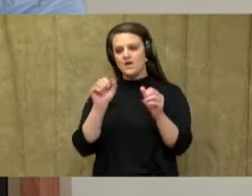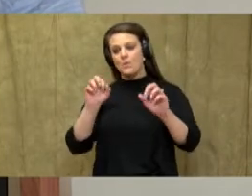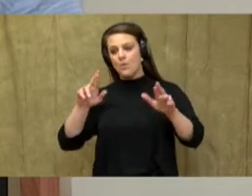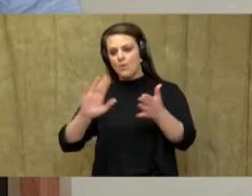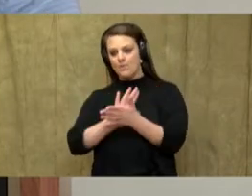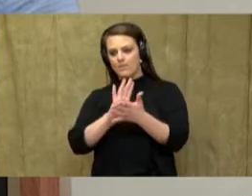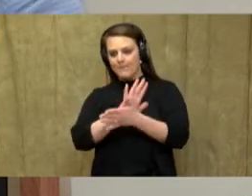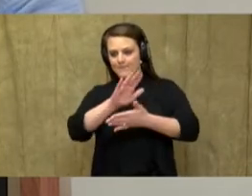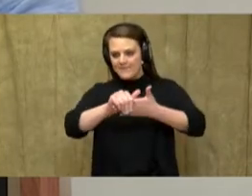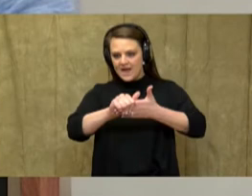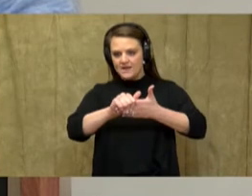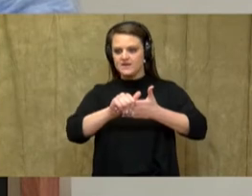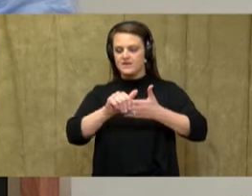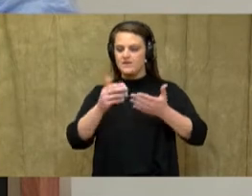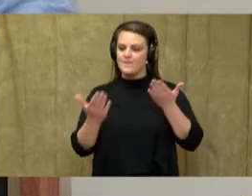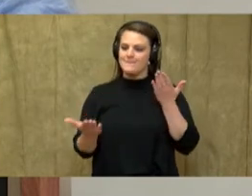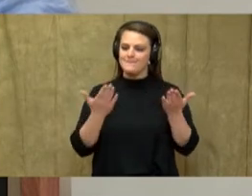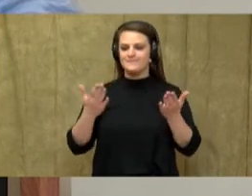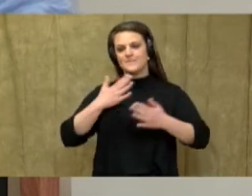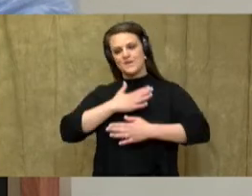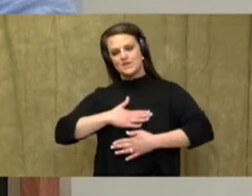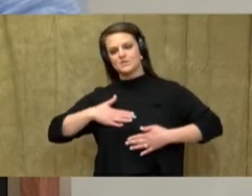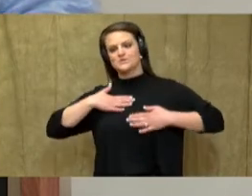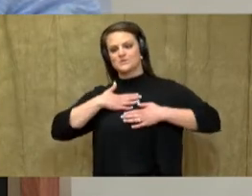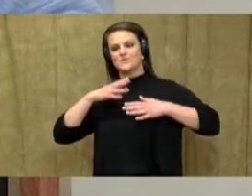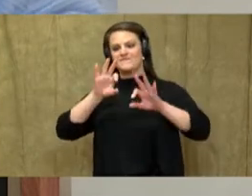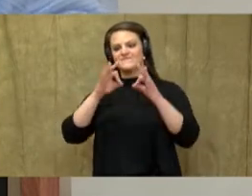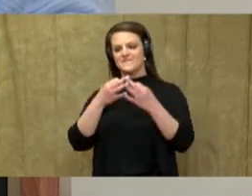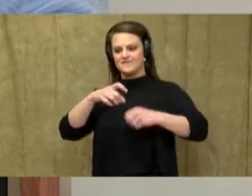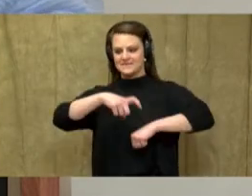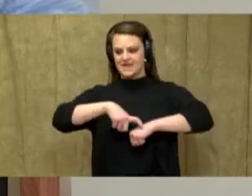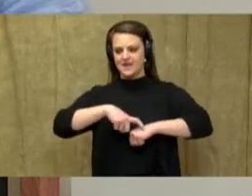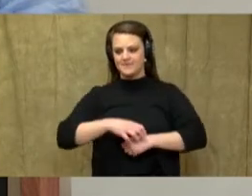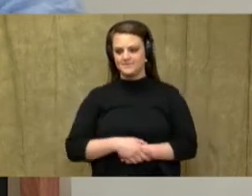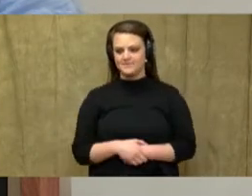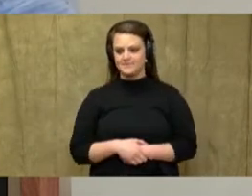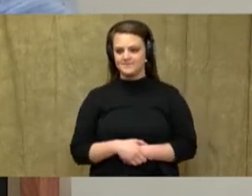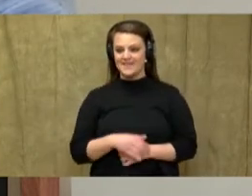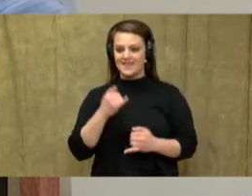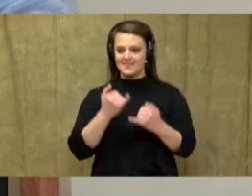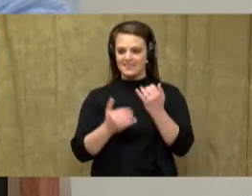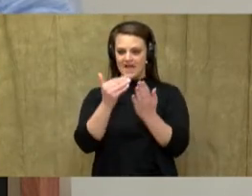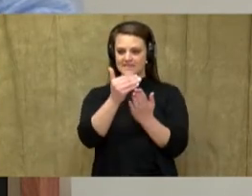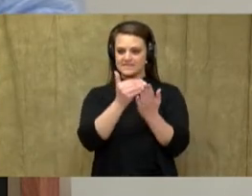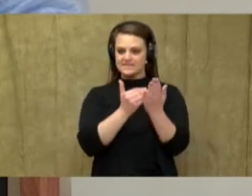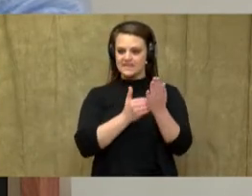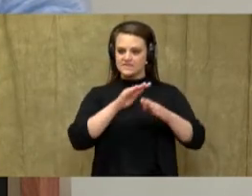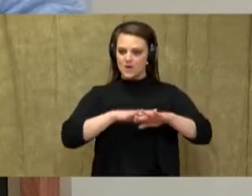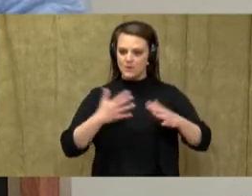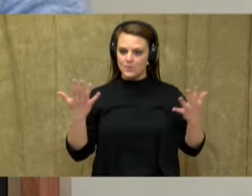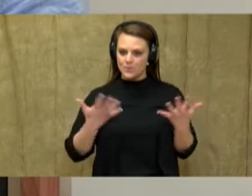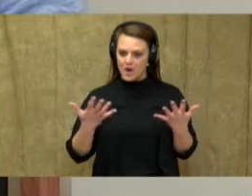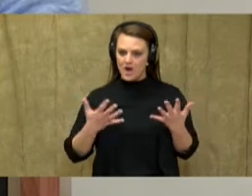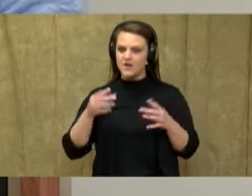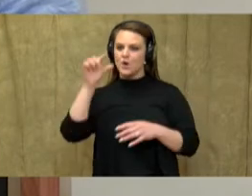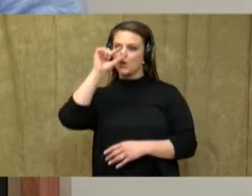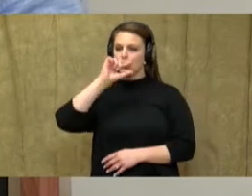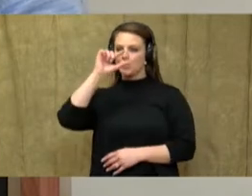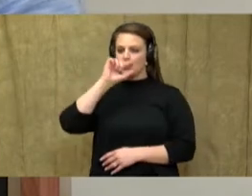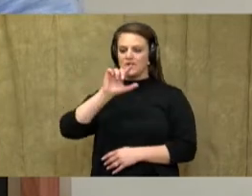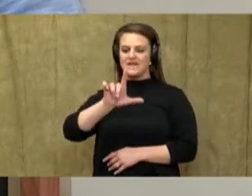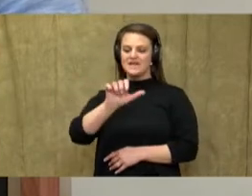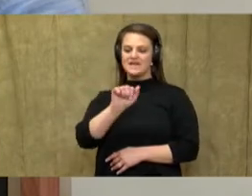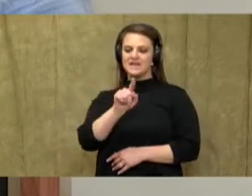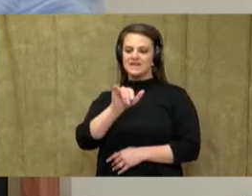packets or maybe just actually enjoying some family time. But this is our last lesson on our Greek and Latin